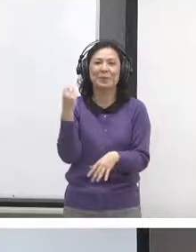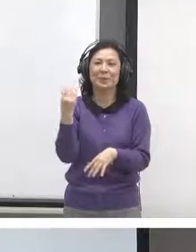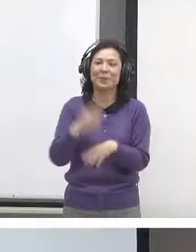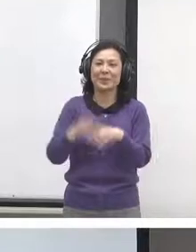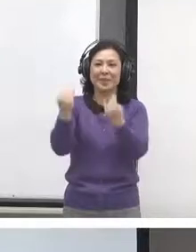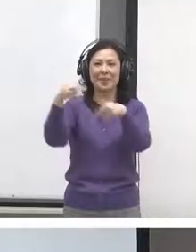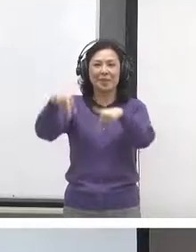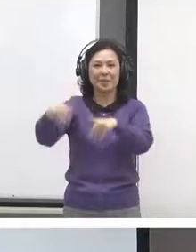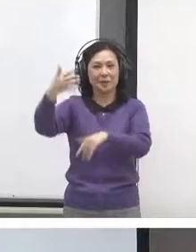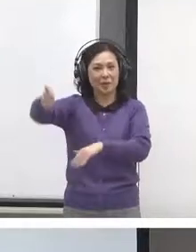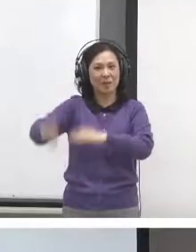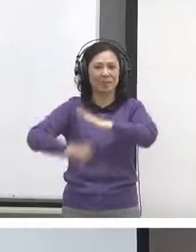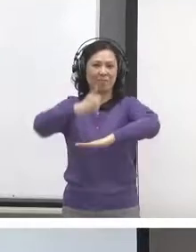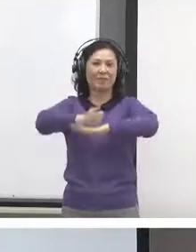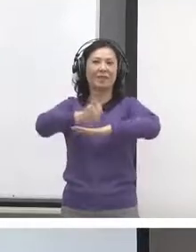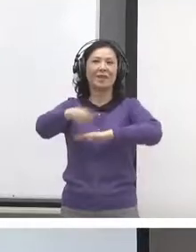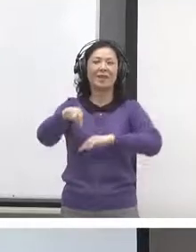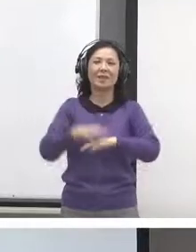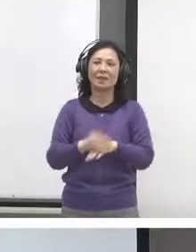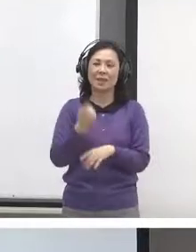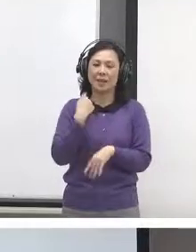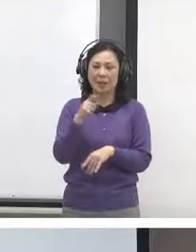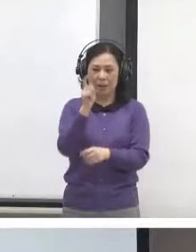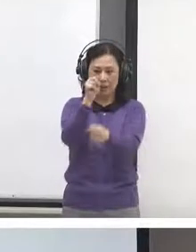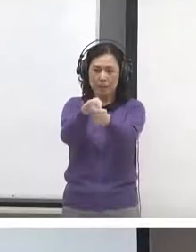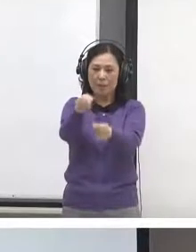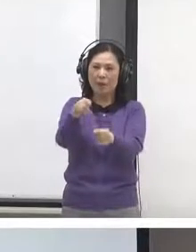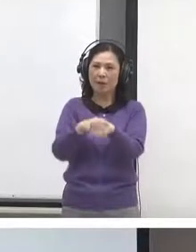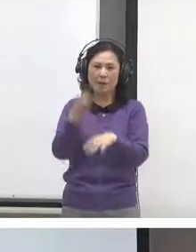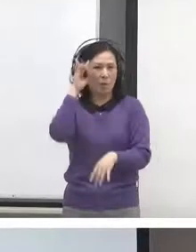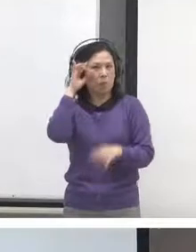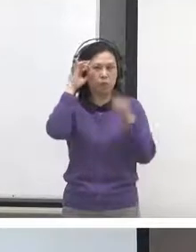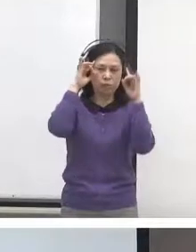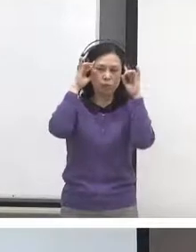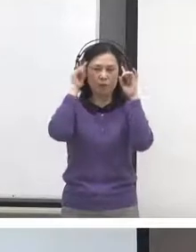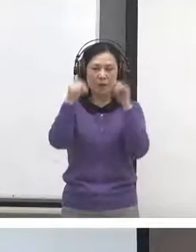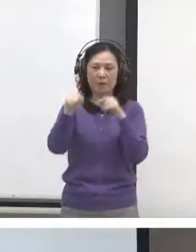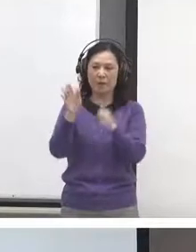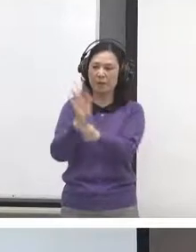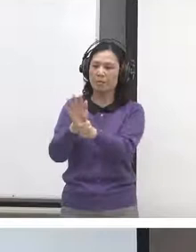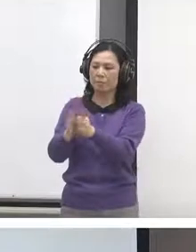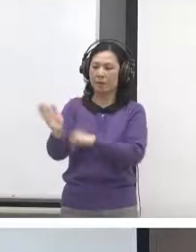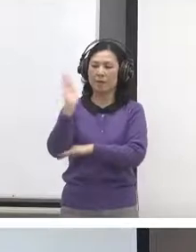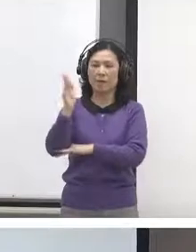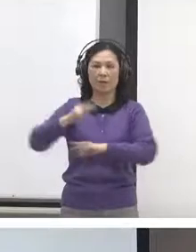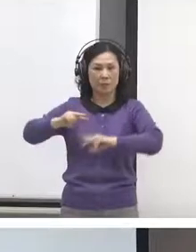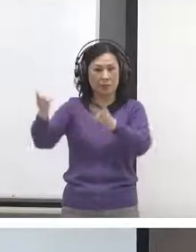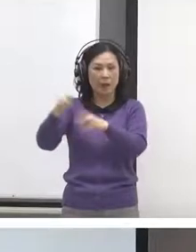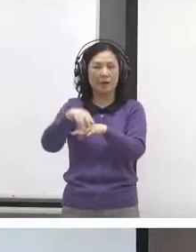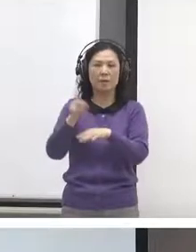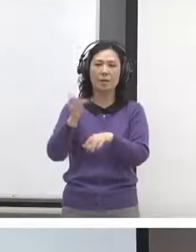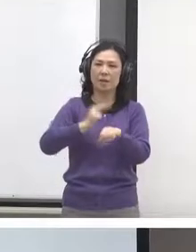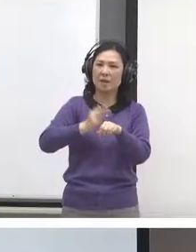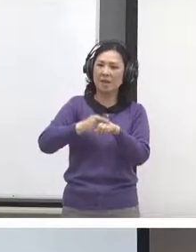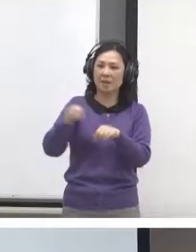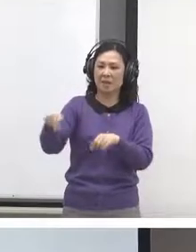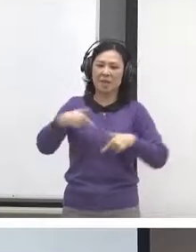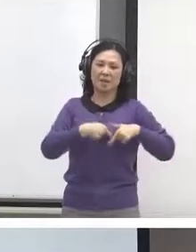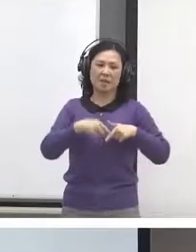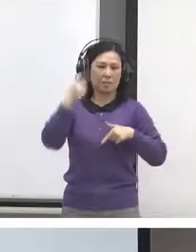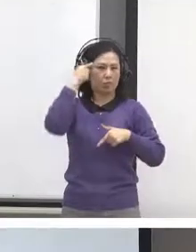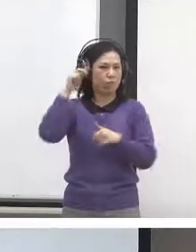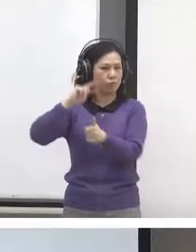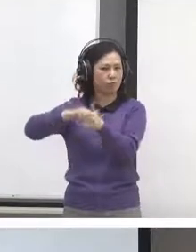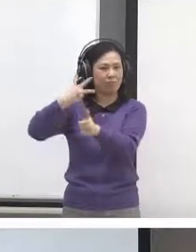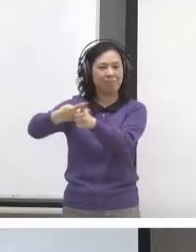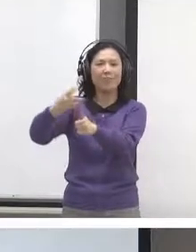a big shakeup in the way that governments usually approach technology development. Founders of Civic Tech Toronto gone on to become founders of the